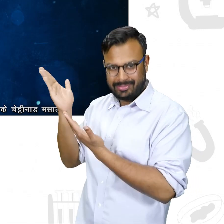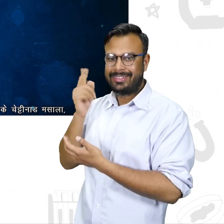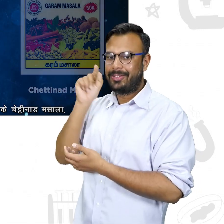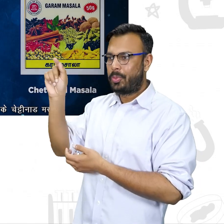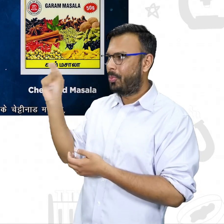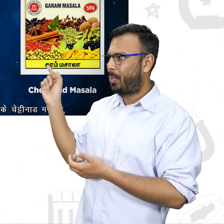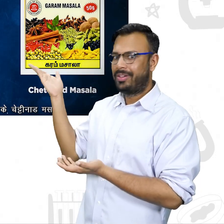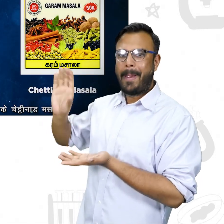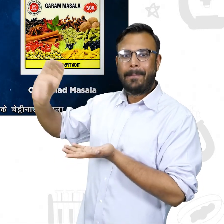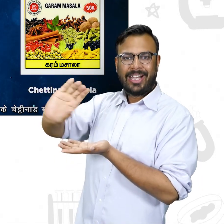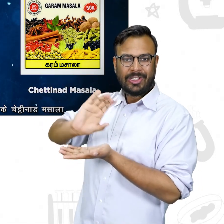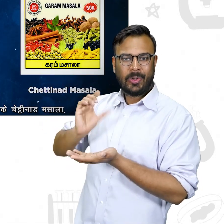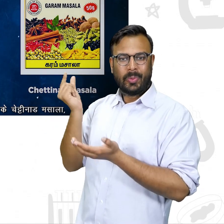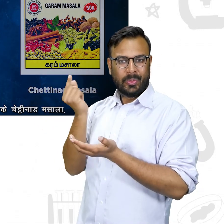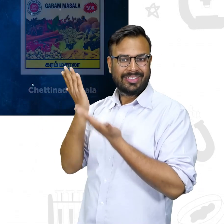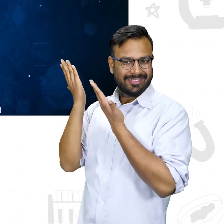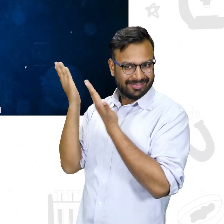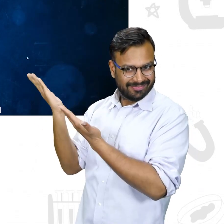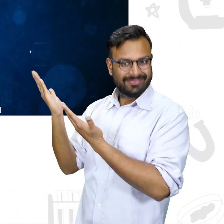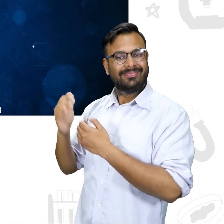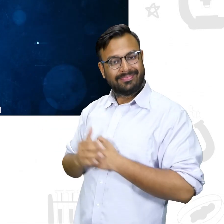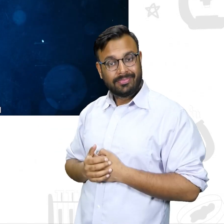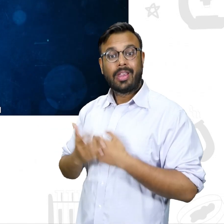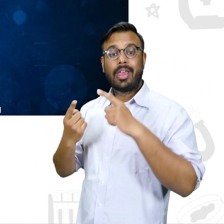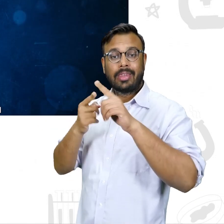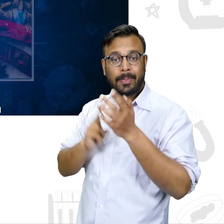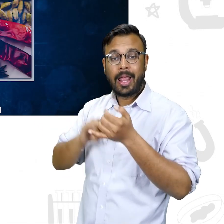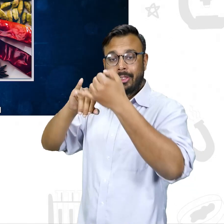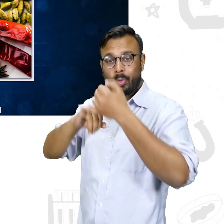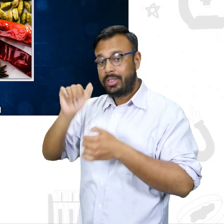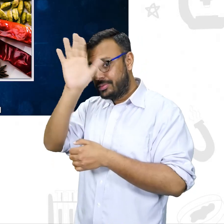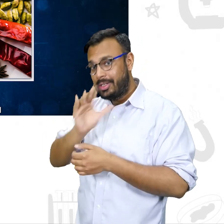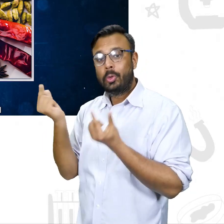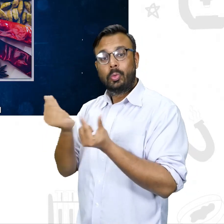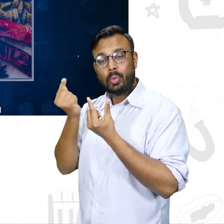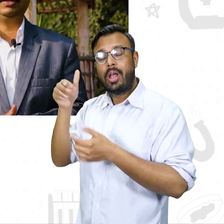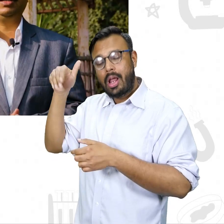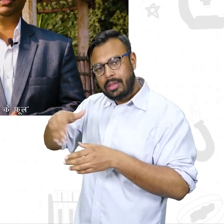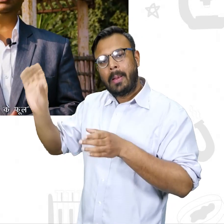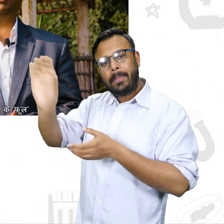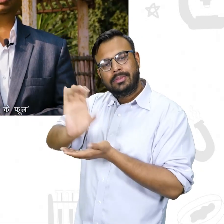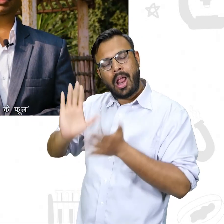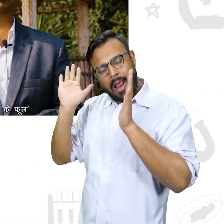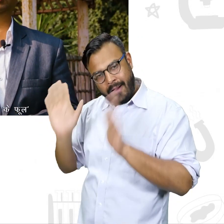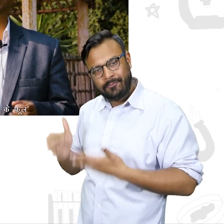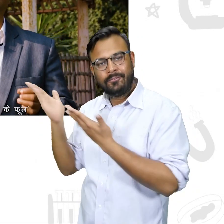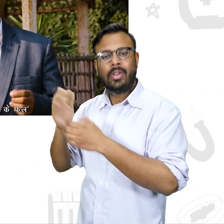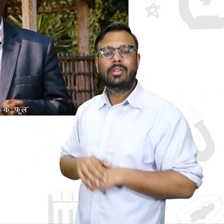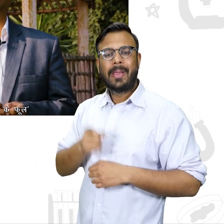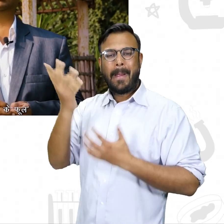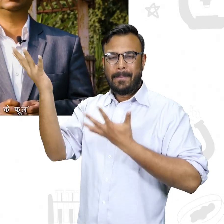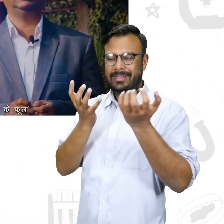Maharashtra, Chettinad masala of Tamil Nadu, sambar masala of South India, and also in garam masalas. In the market, you can